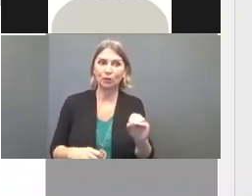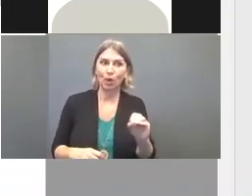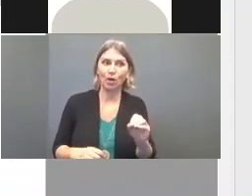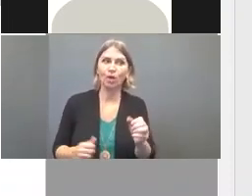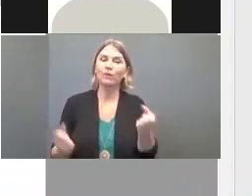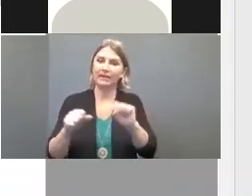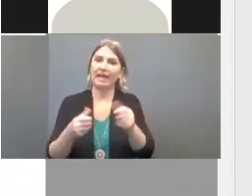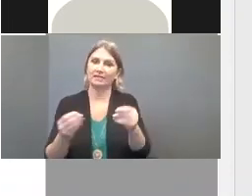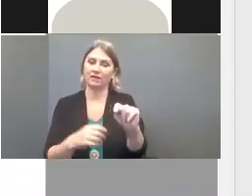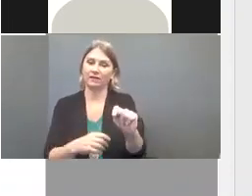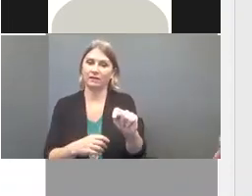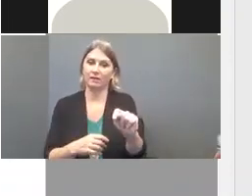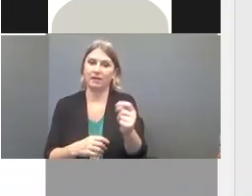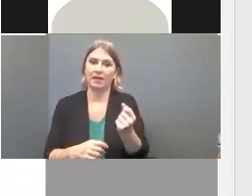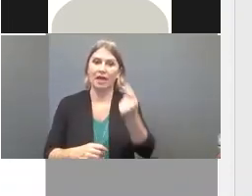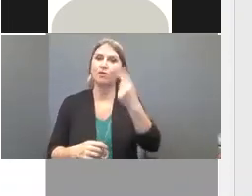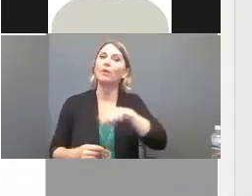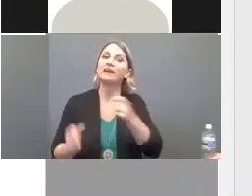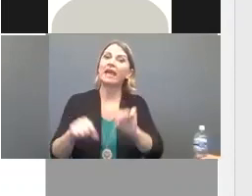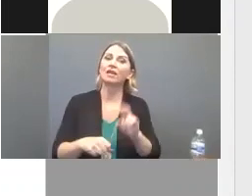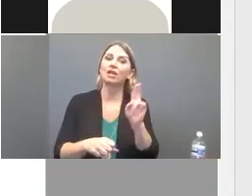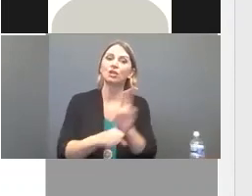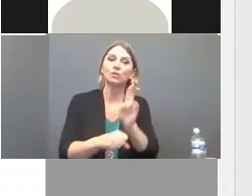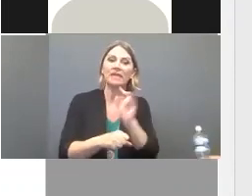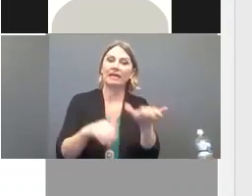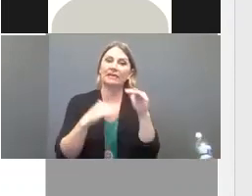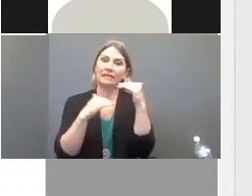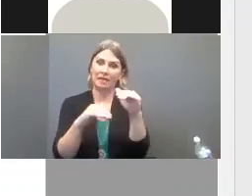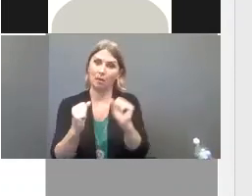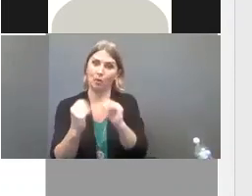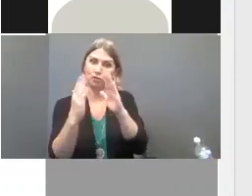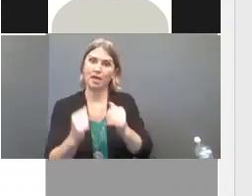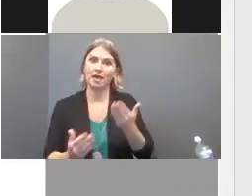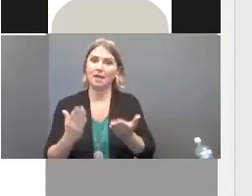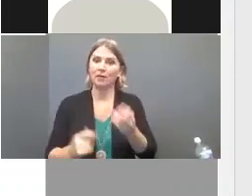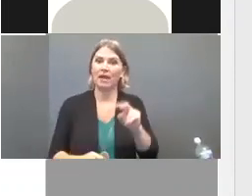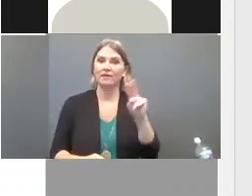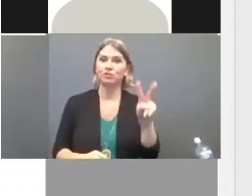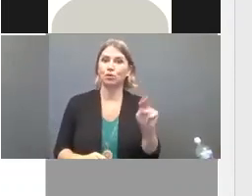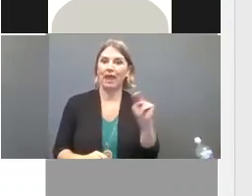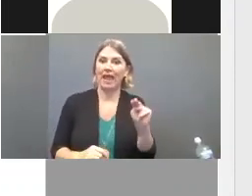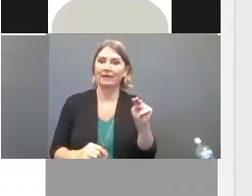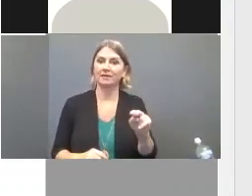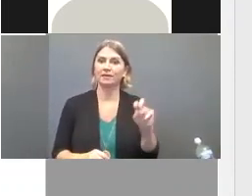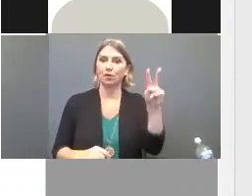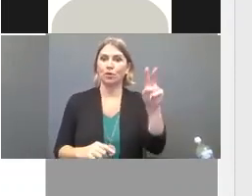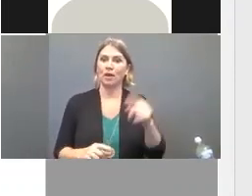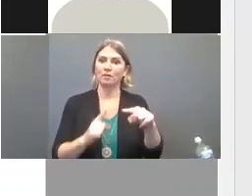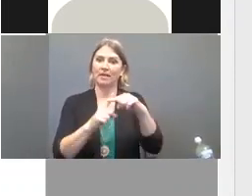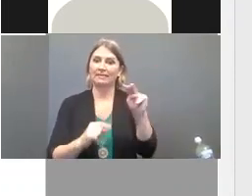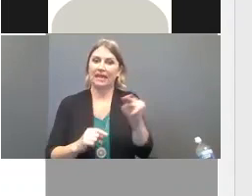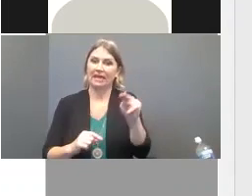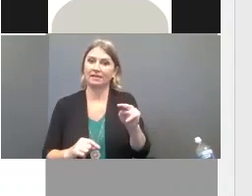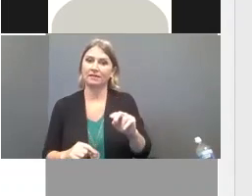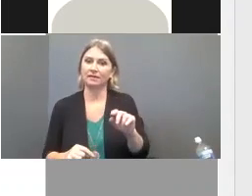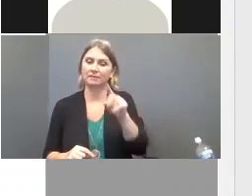this. On the other hand, we can also use the limit approach, where we have 2n squared plus n divided by n squared. Again, divide both